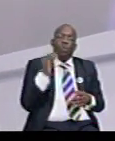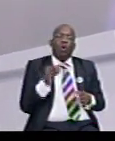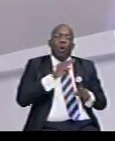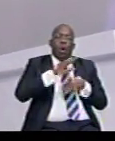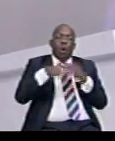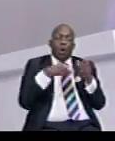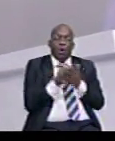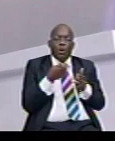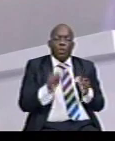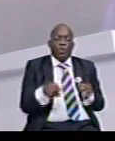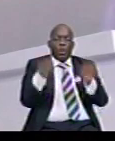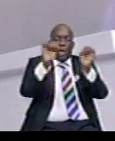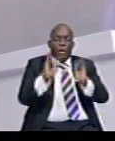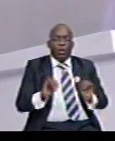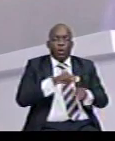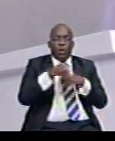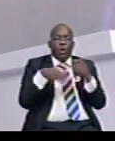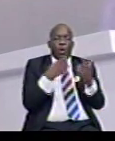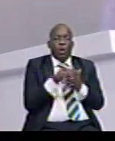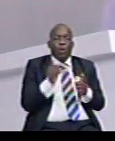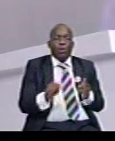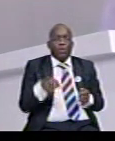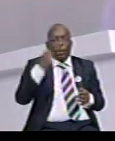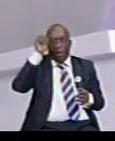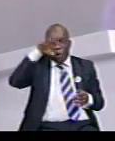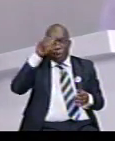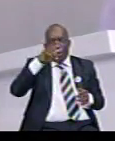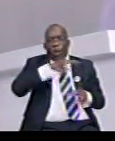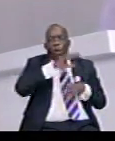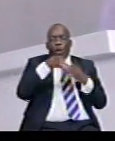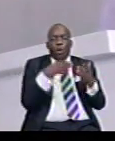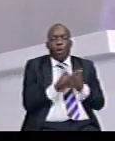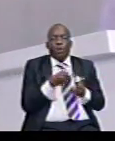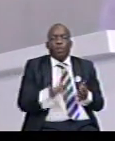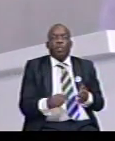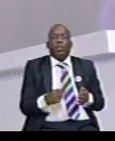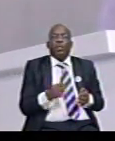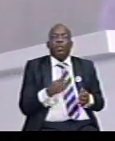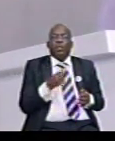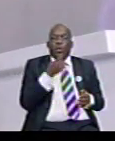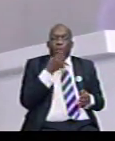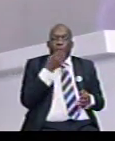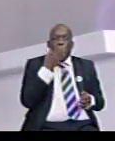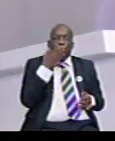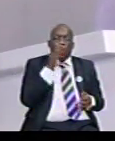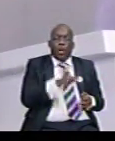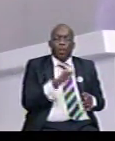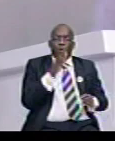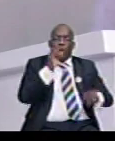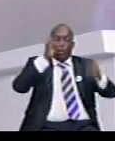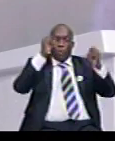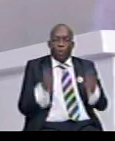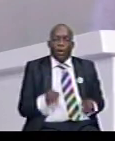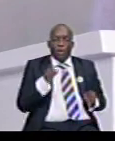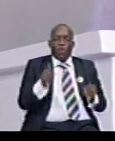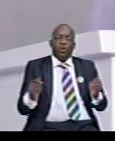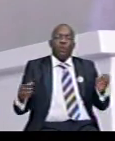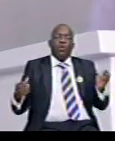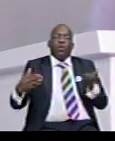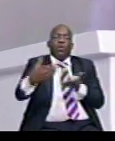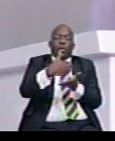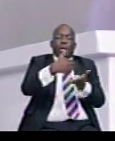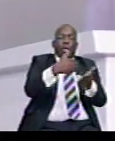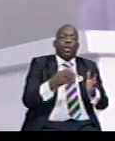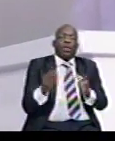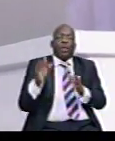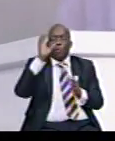all the magic and all the occultic power you have gathered all this time looking for